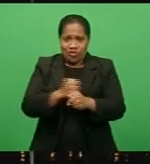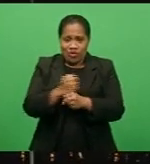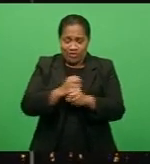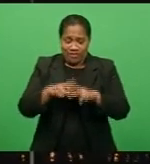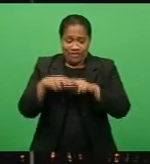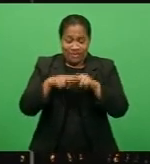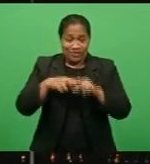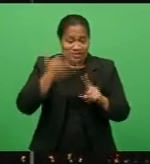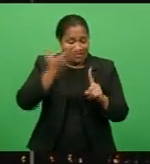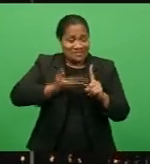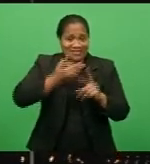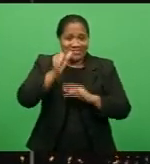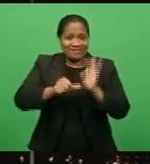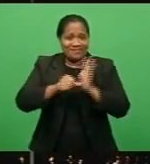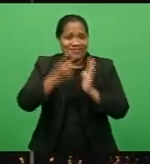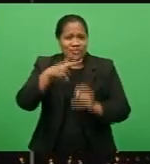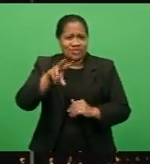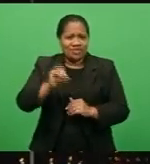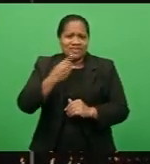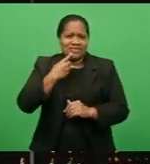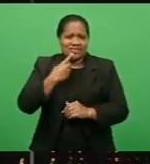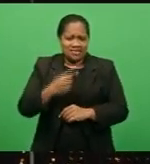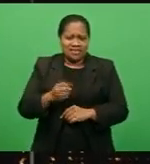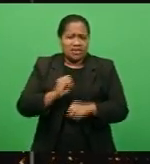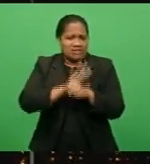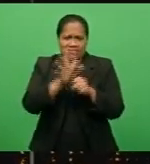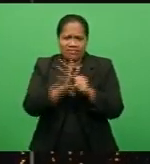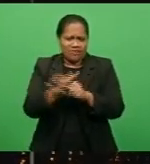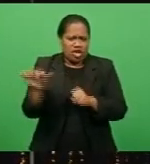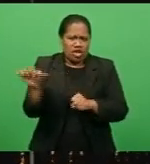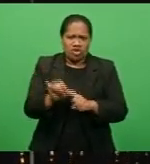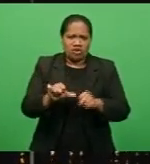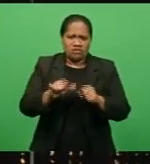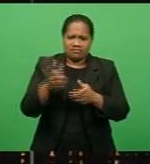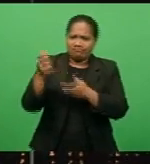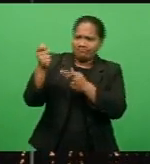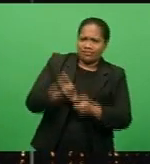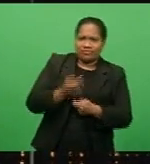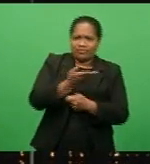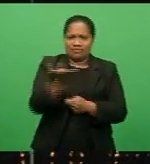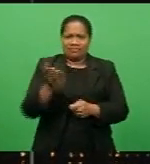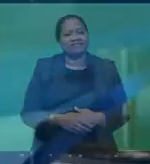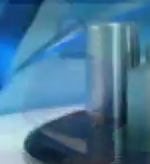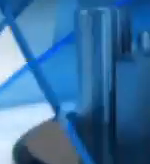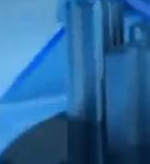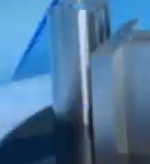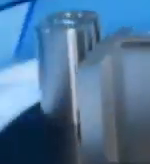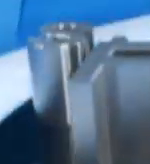says COVID-19 should not get you down. Sainiani Boiler with this success story.